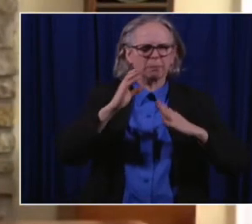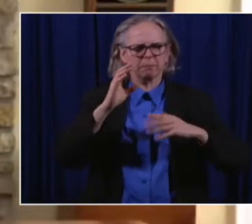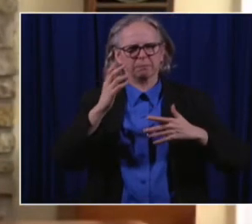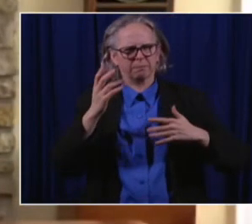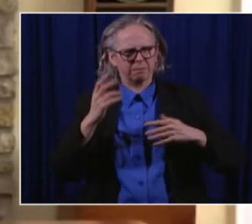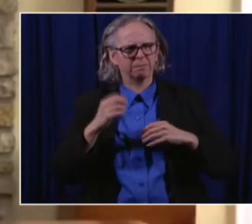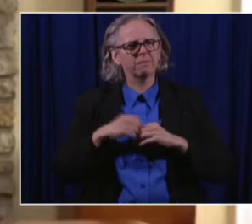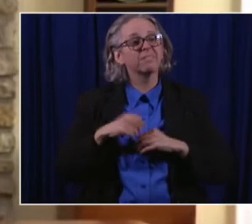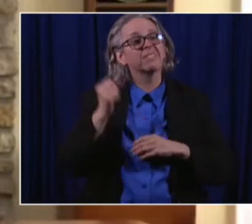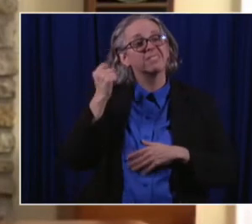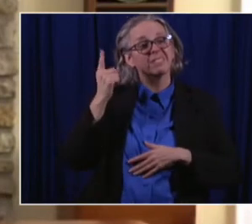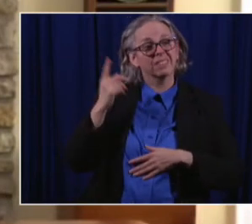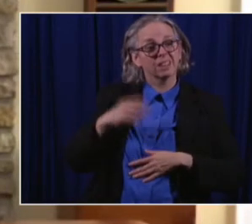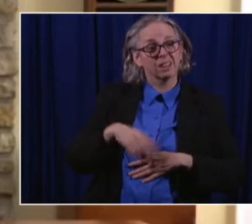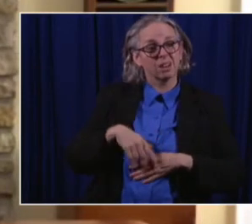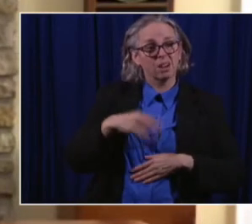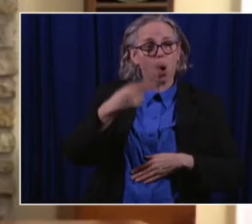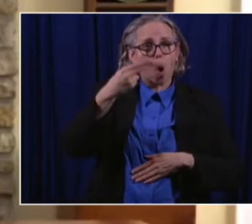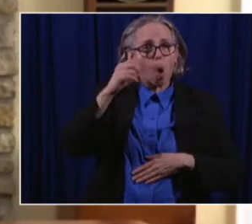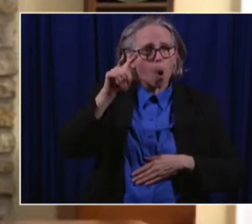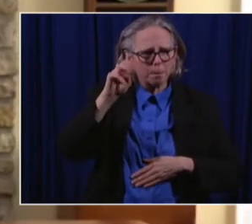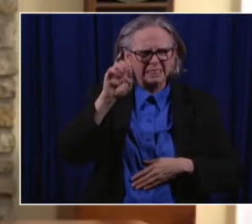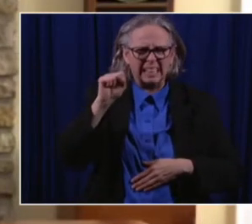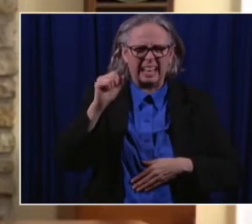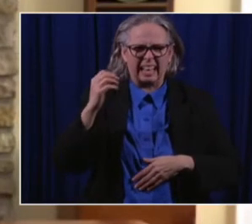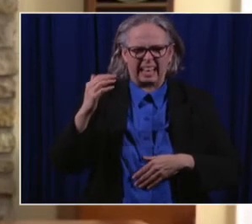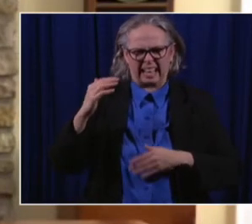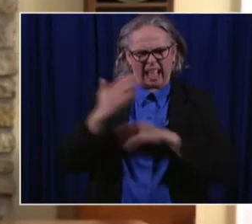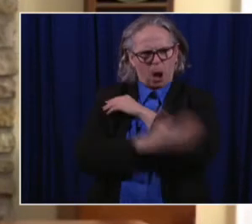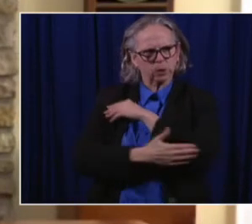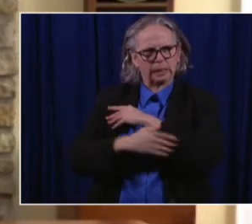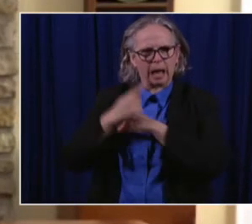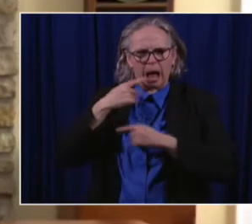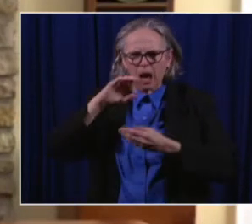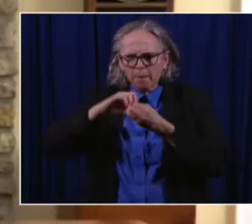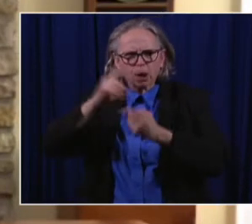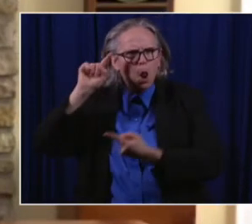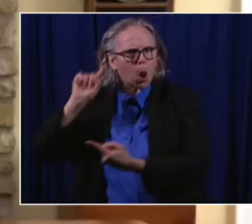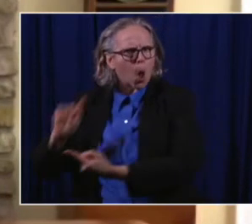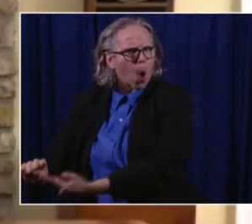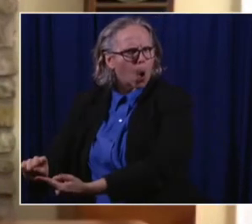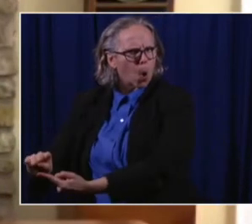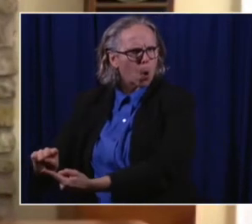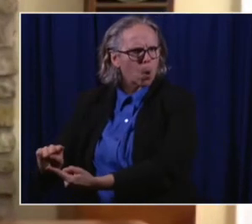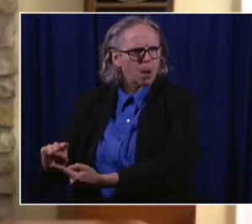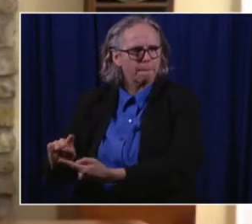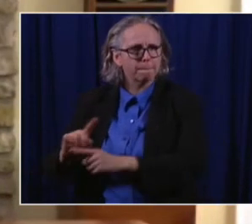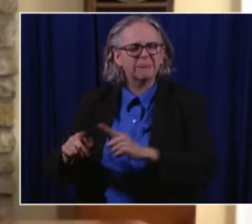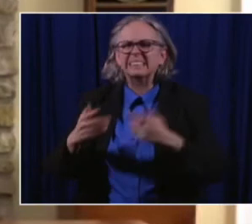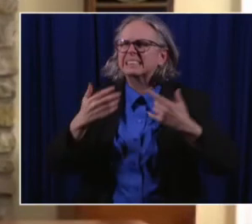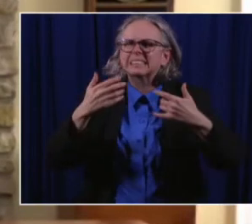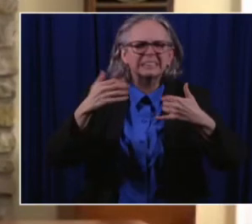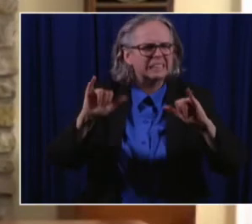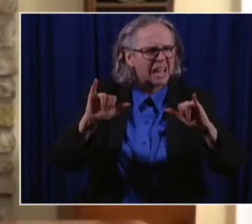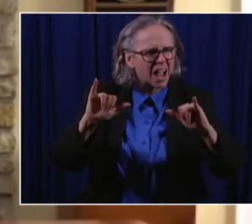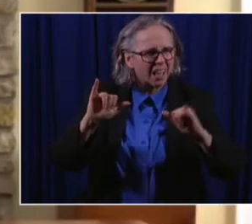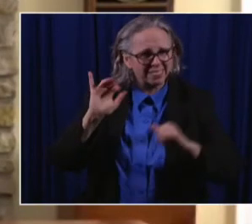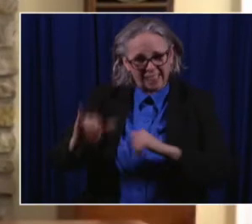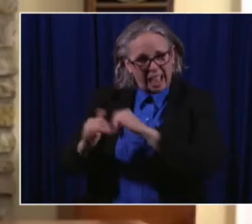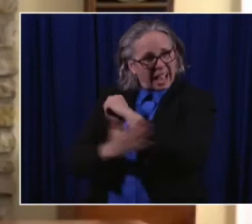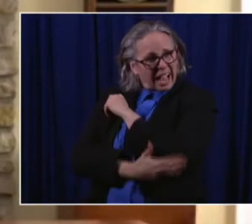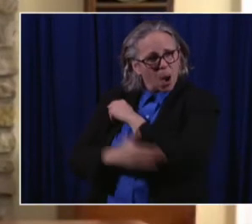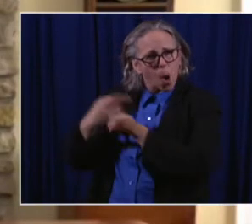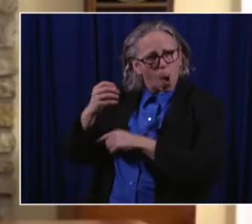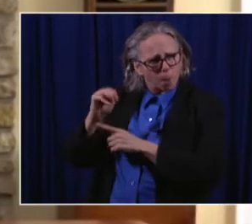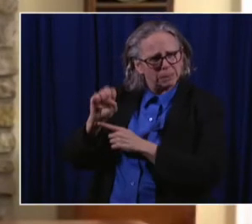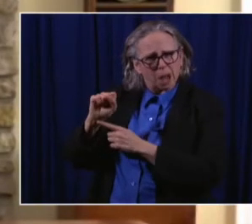lowest. The bad news is that Holmes County itself, even though it's the lowest,